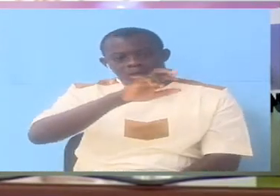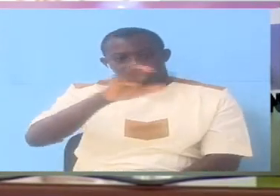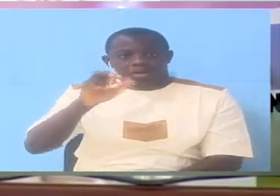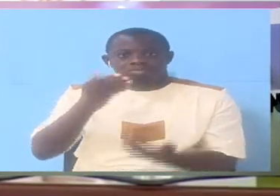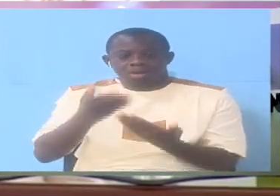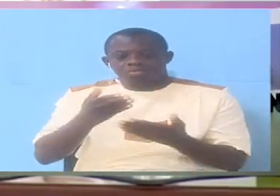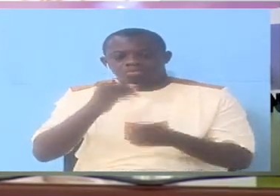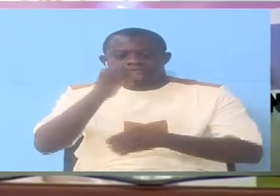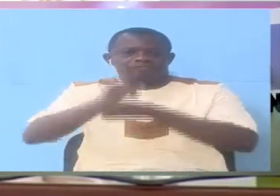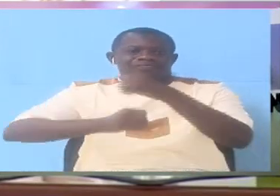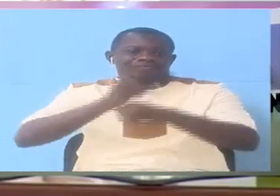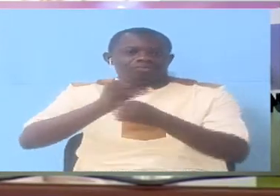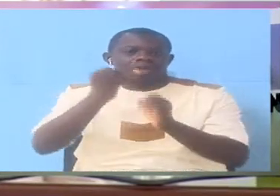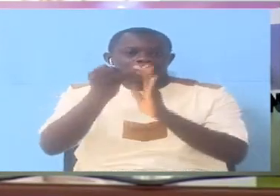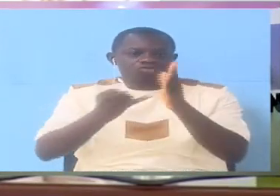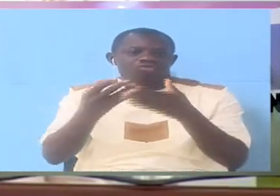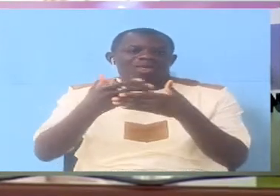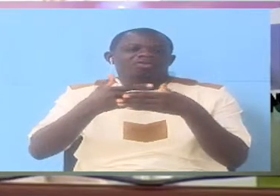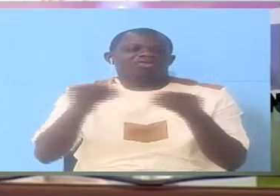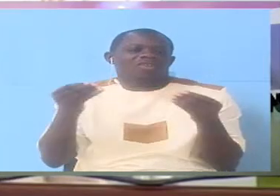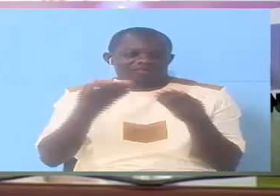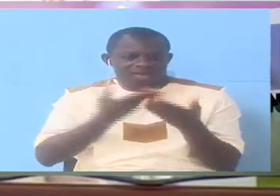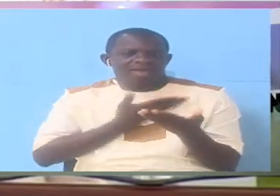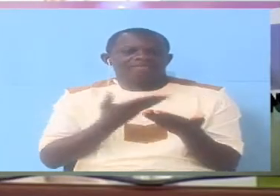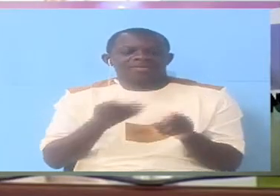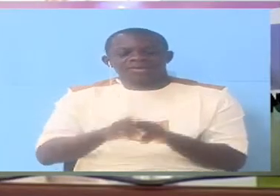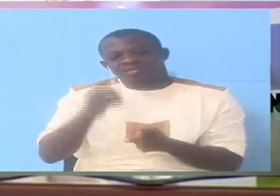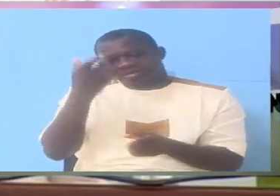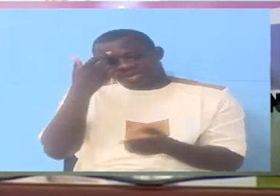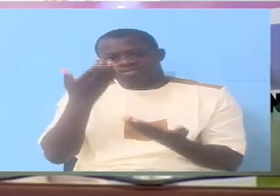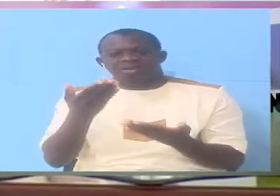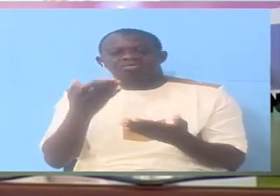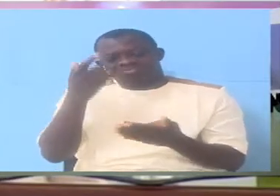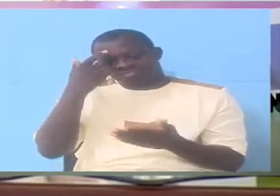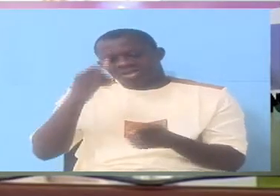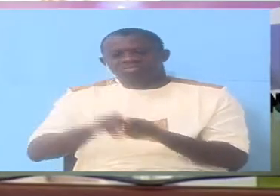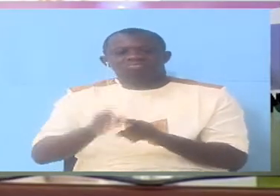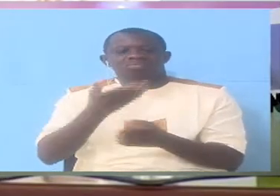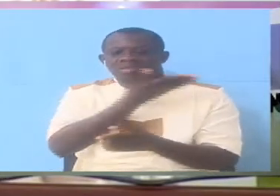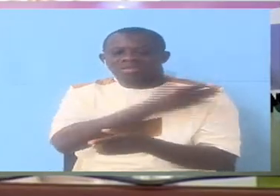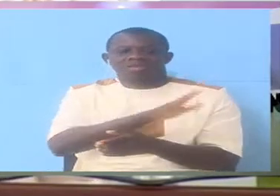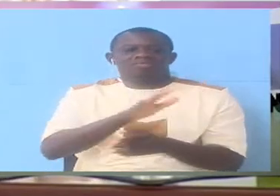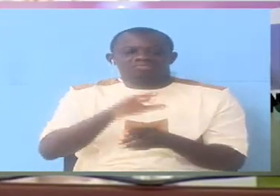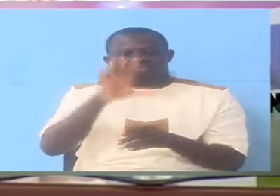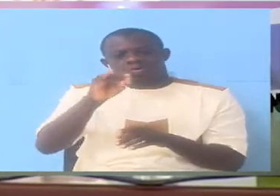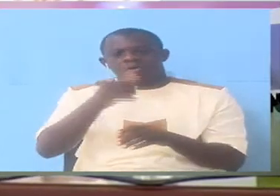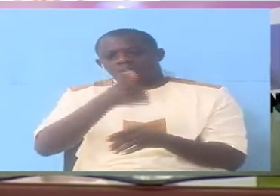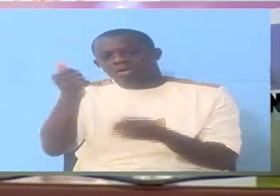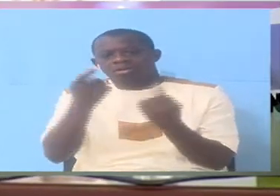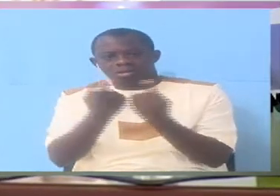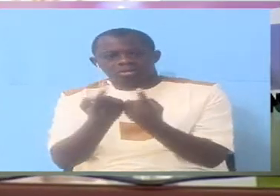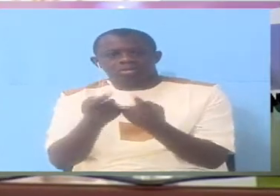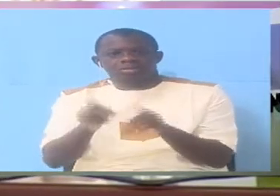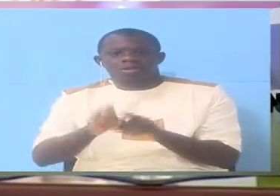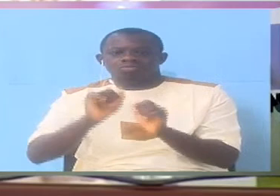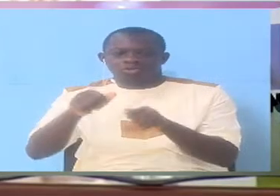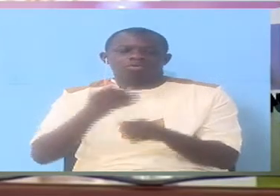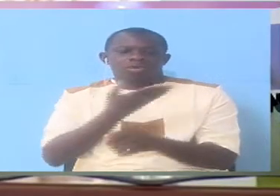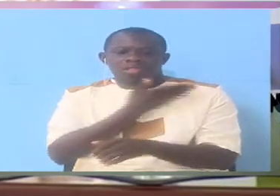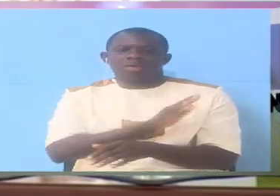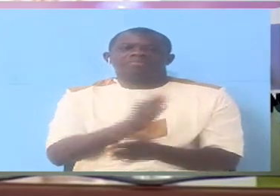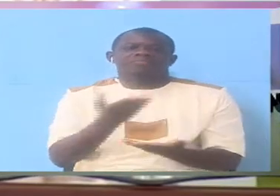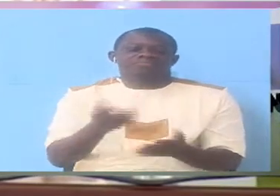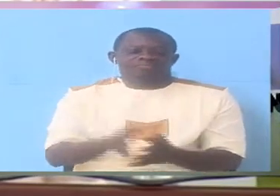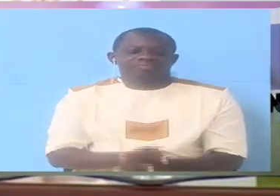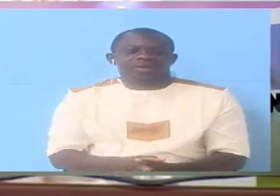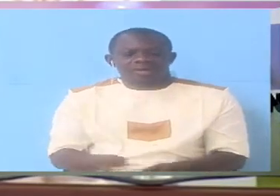certain orders which have already been implemented. His oral testimony is no longer required, and that he could stand down.